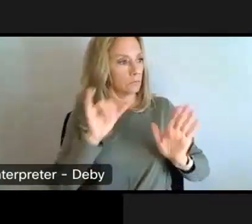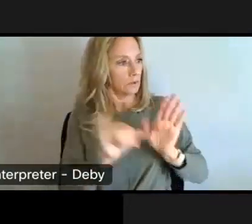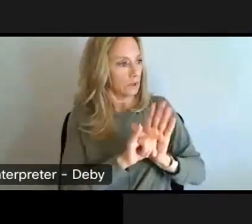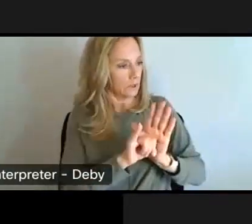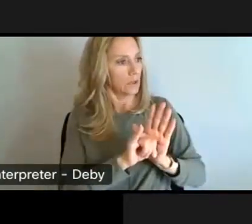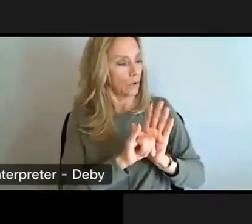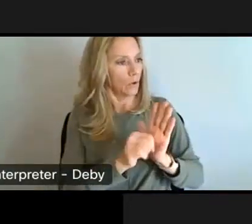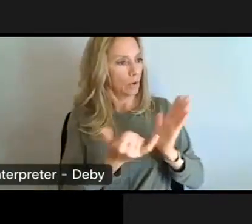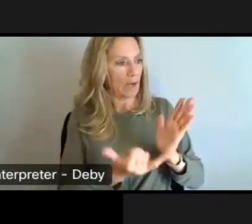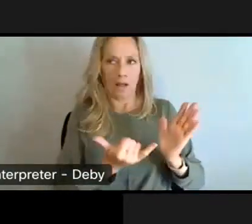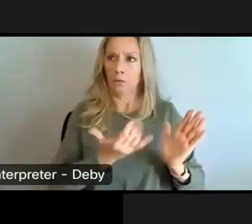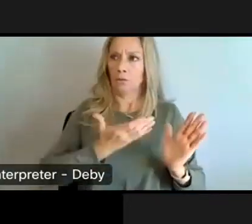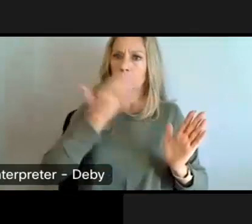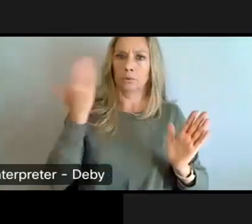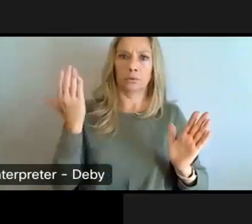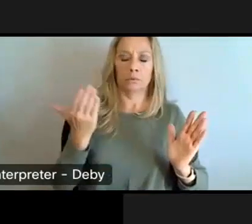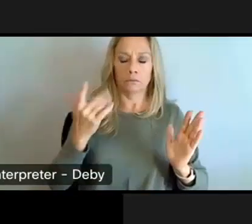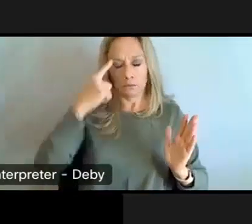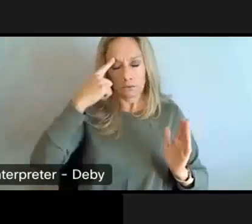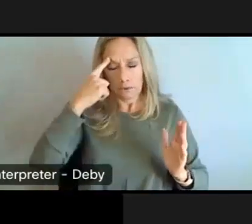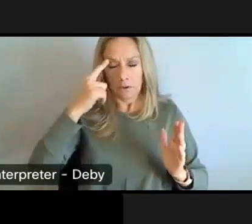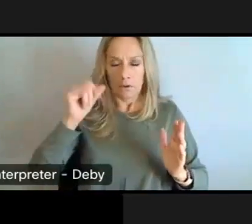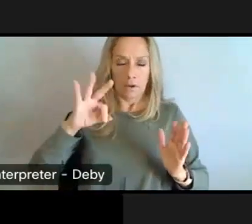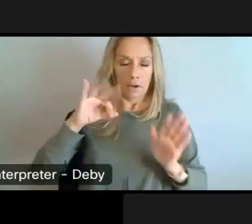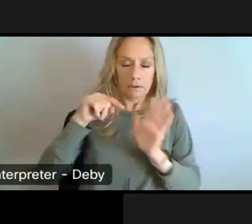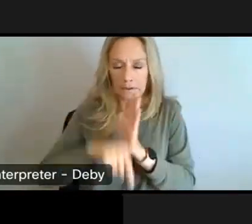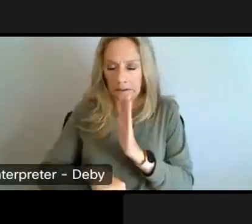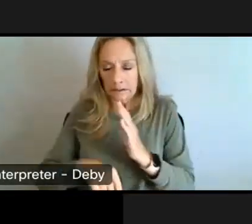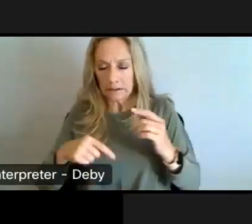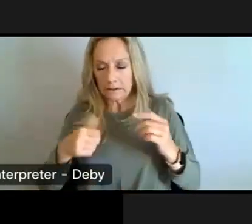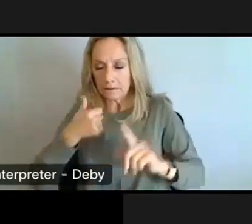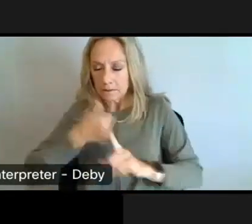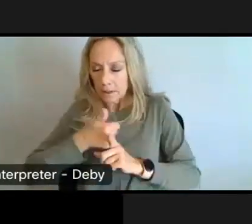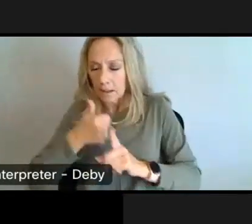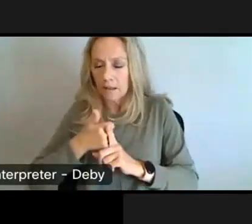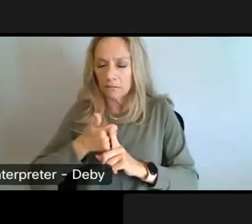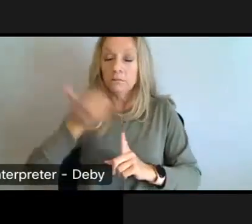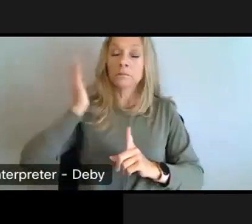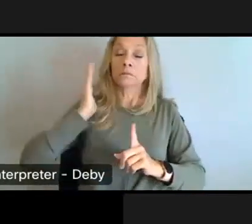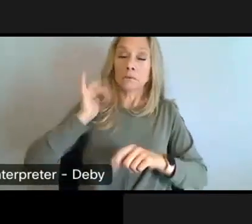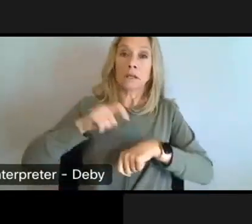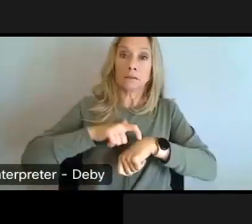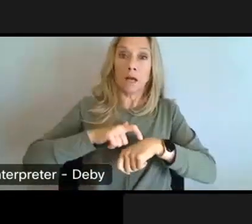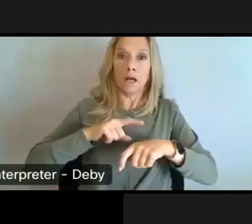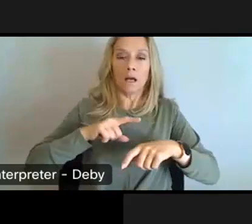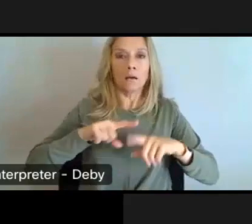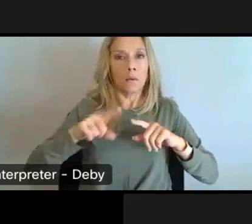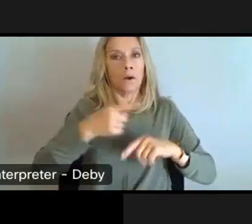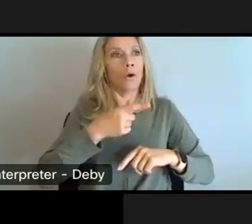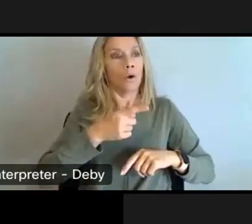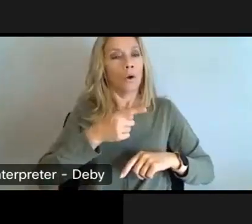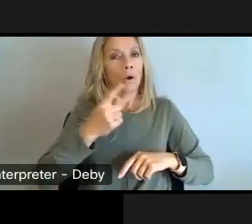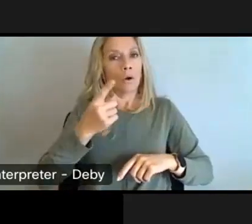way, and, having a lot of like suicidal tendencies in that time. But you were invited to